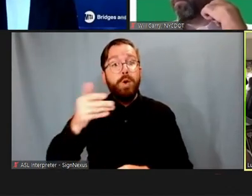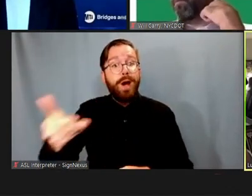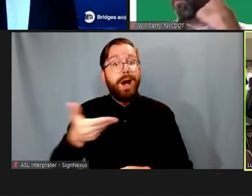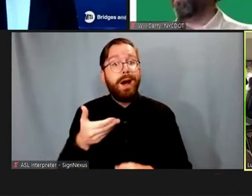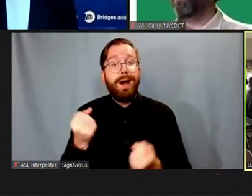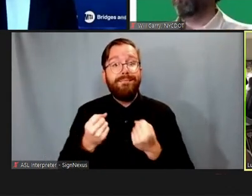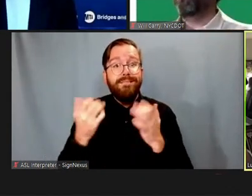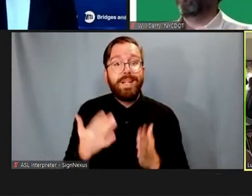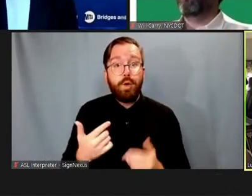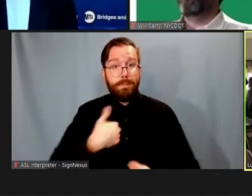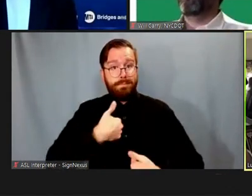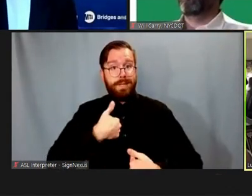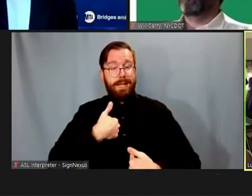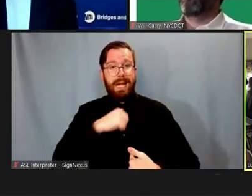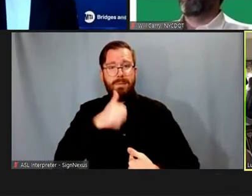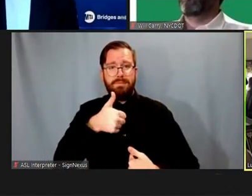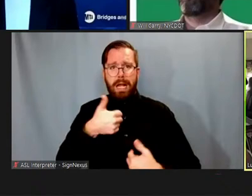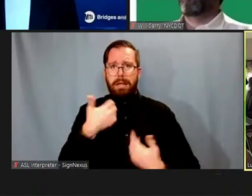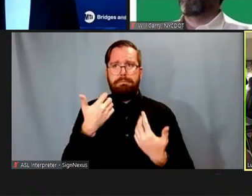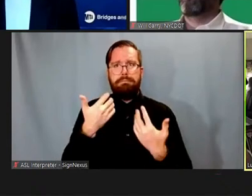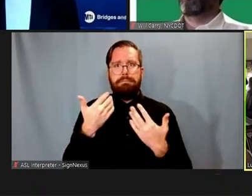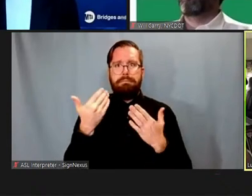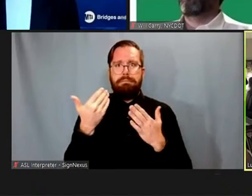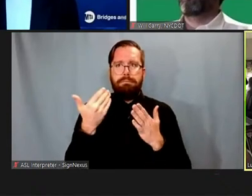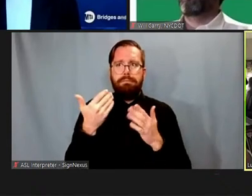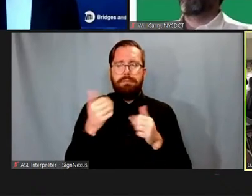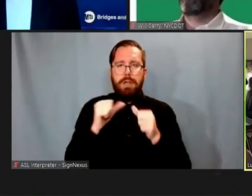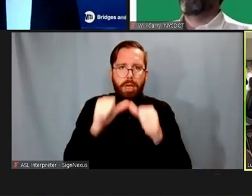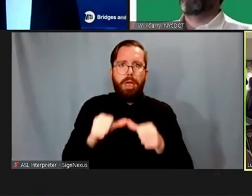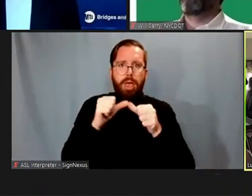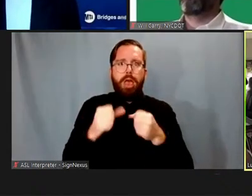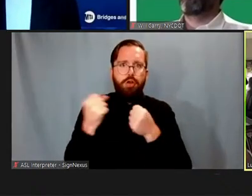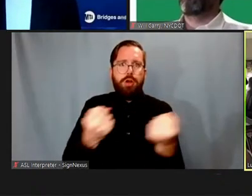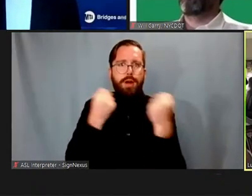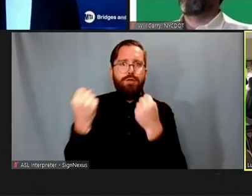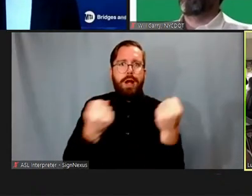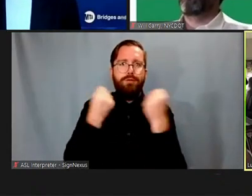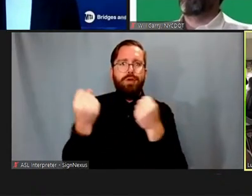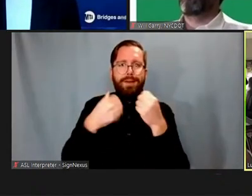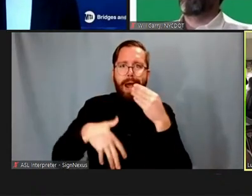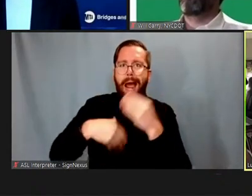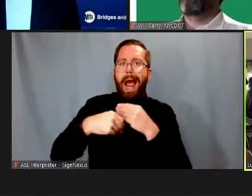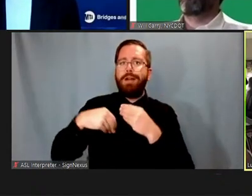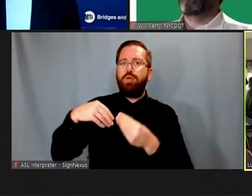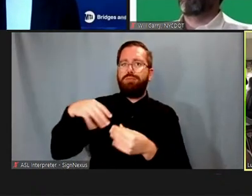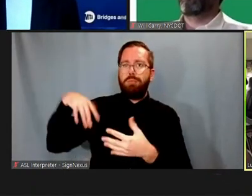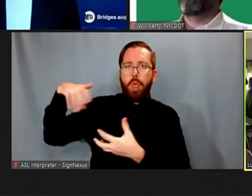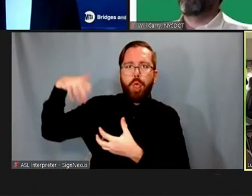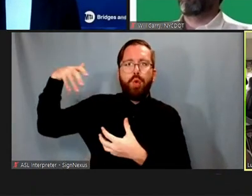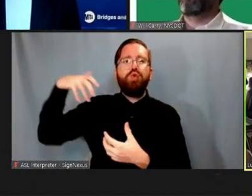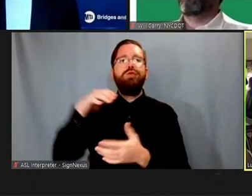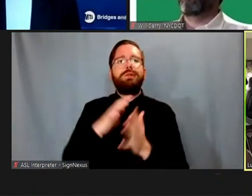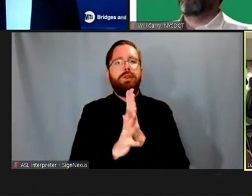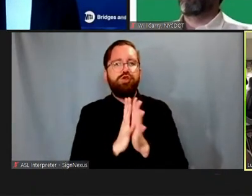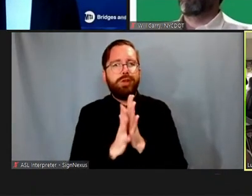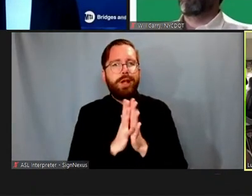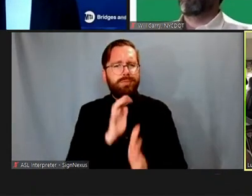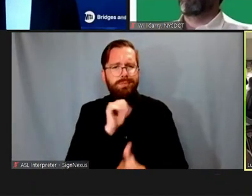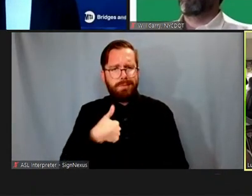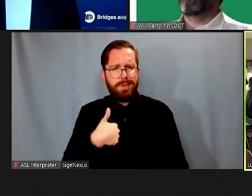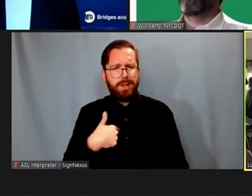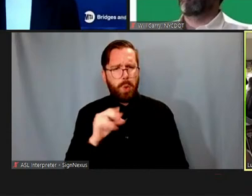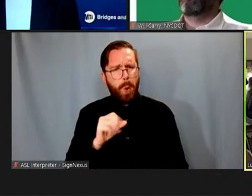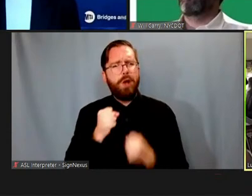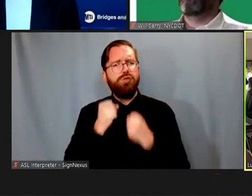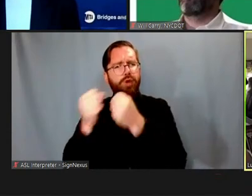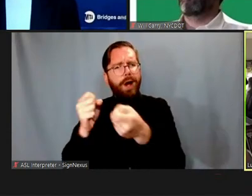continuously drive around the city adding to the pollution and congestion i drive directly to and from a parking garage on the west side the fee